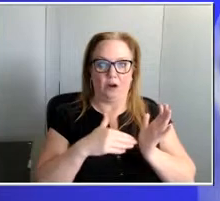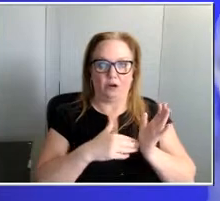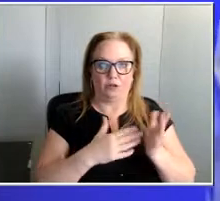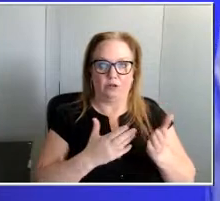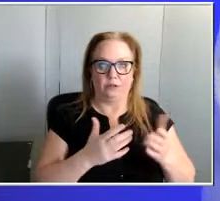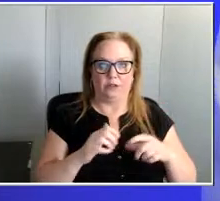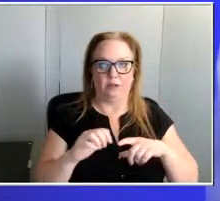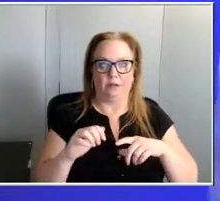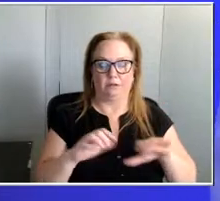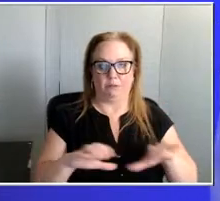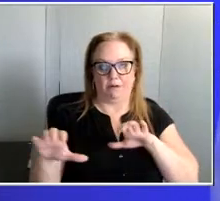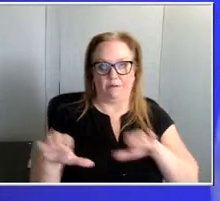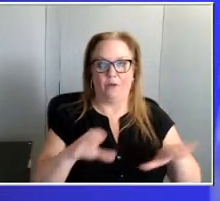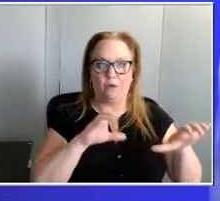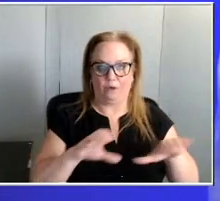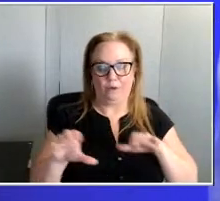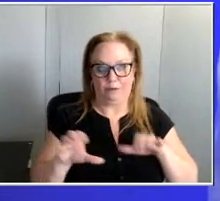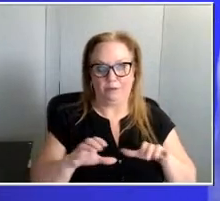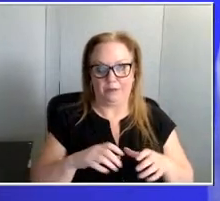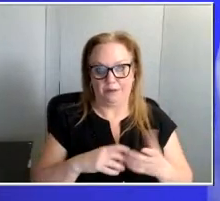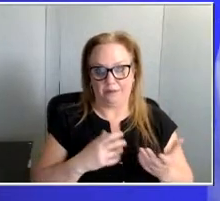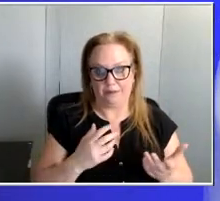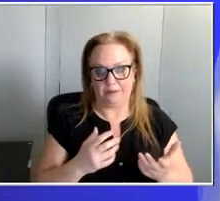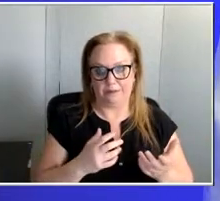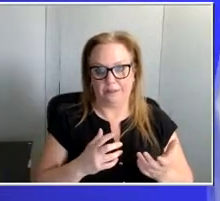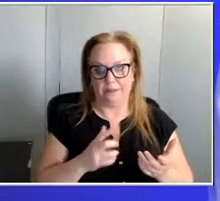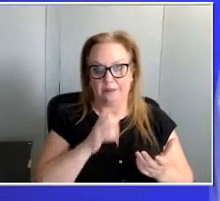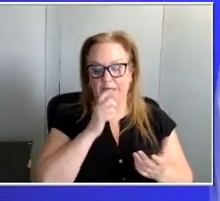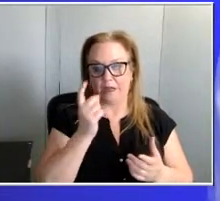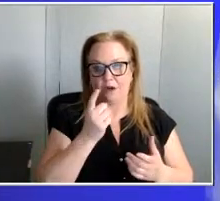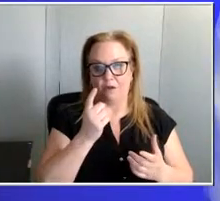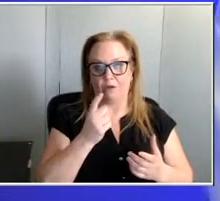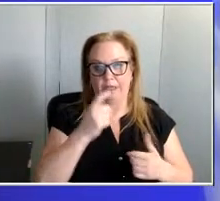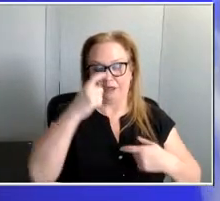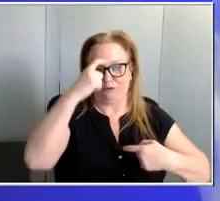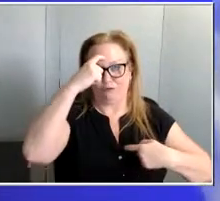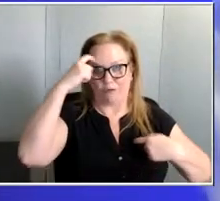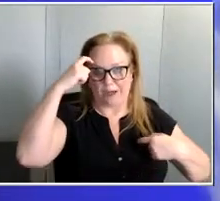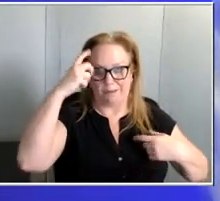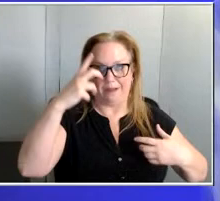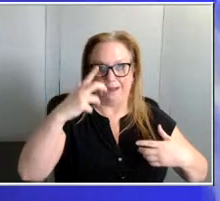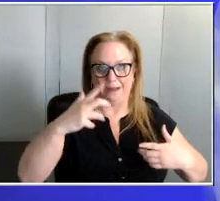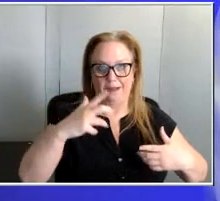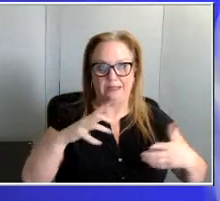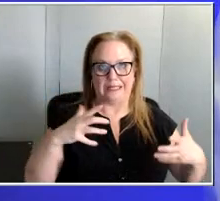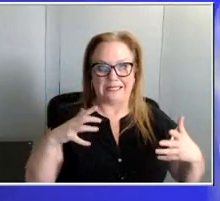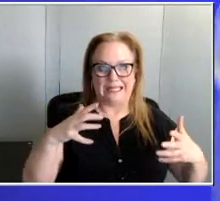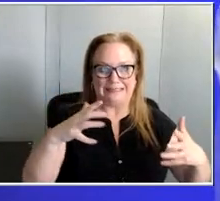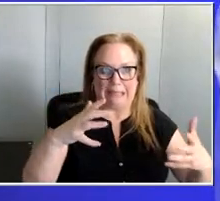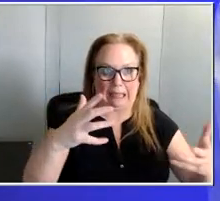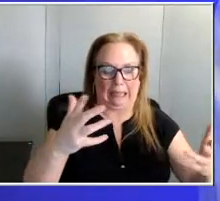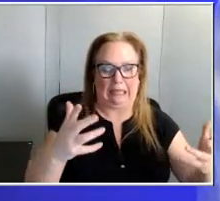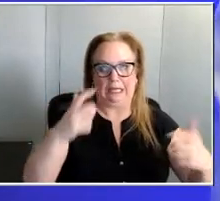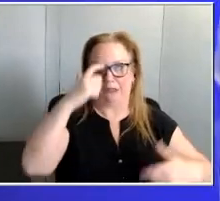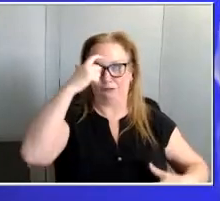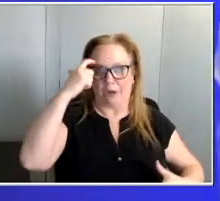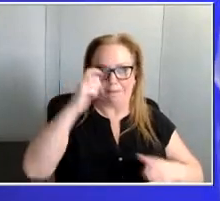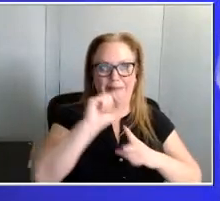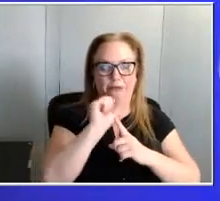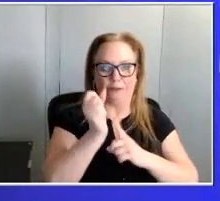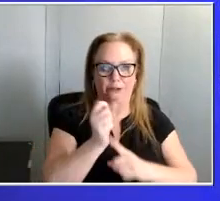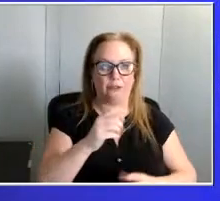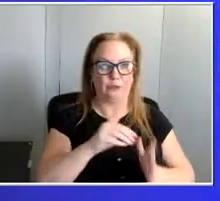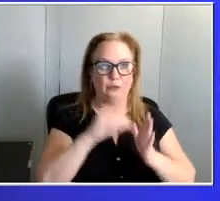perform in not only trauma situations, that's anxiety provoking, right? And so the students get to